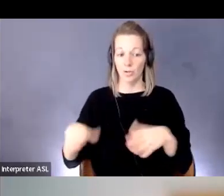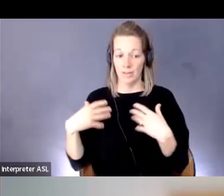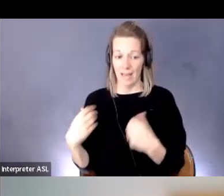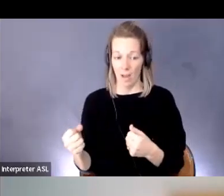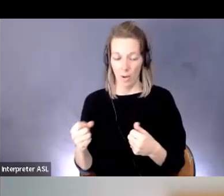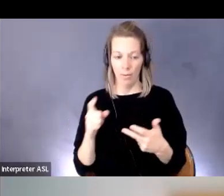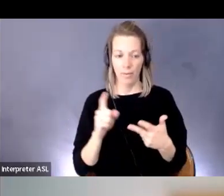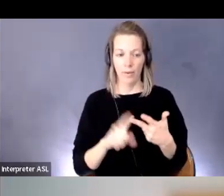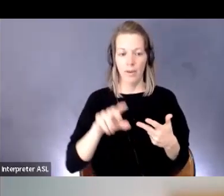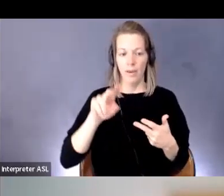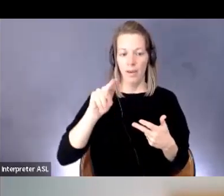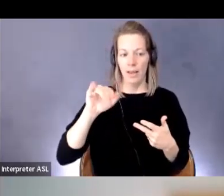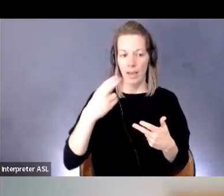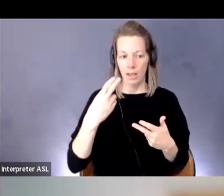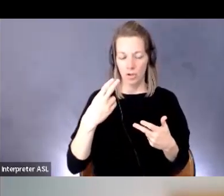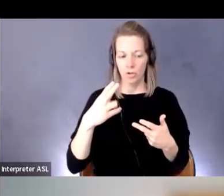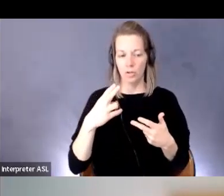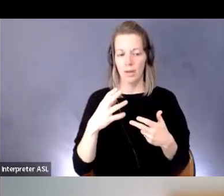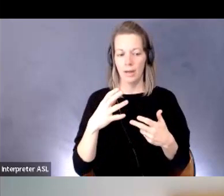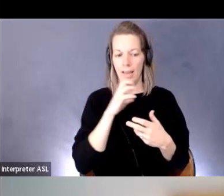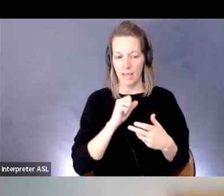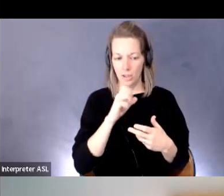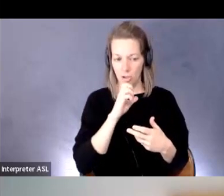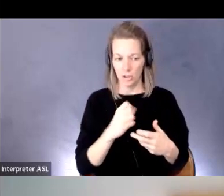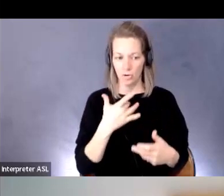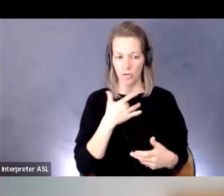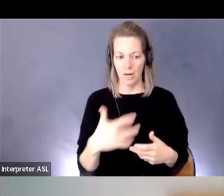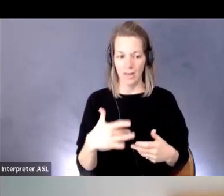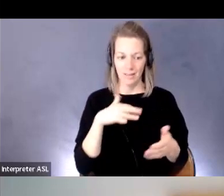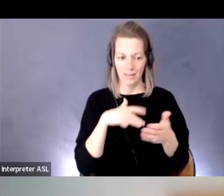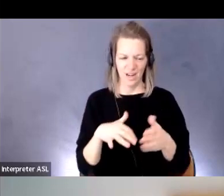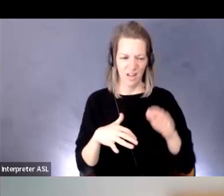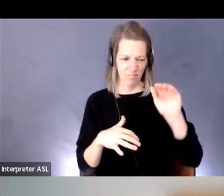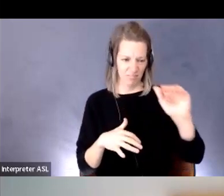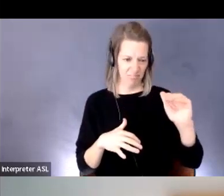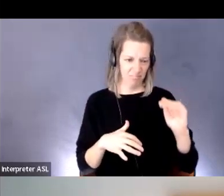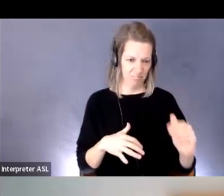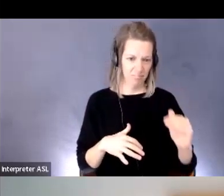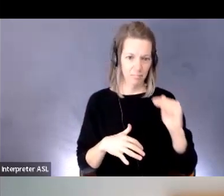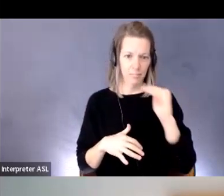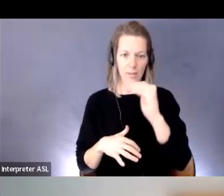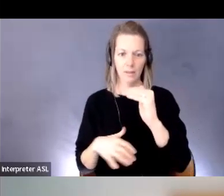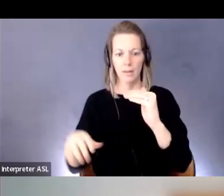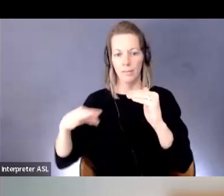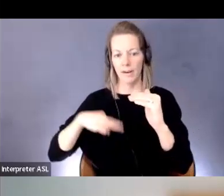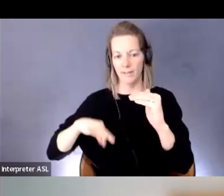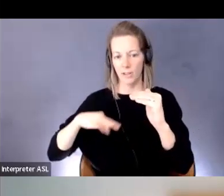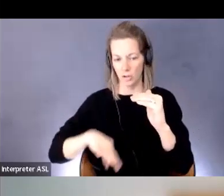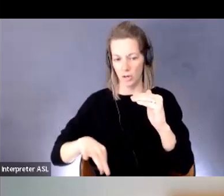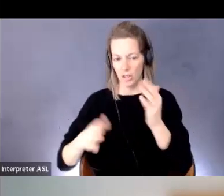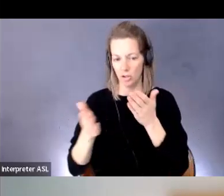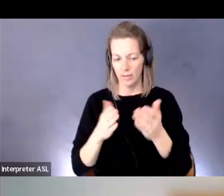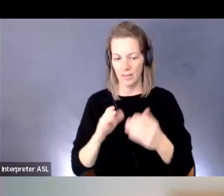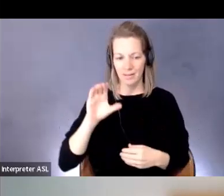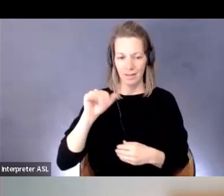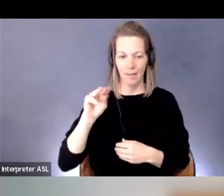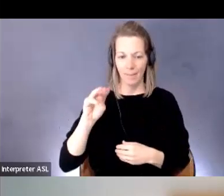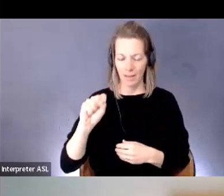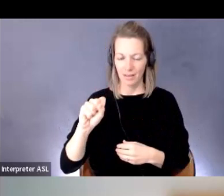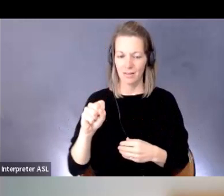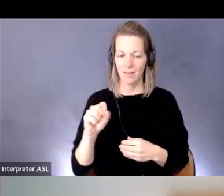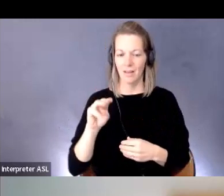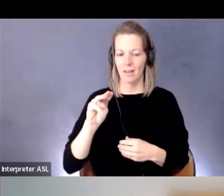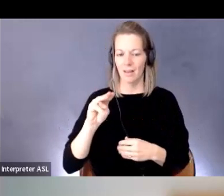the NIH's National Health and Aging Trends Study, the SSA's National Beneficiary Survey, and CMS's Minimum Data